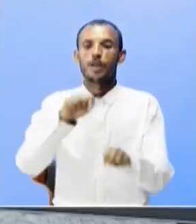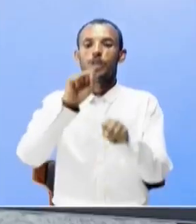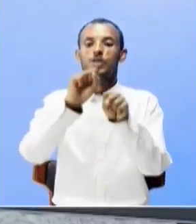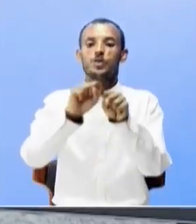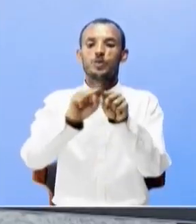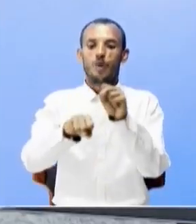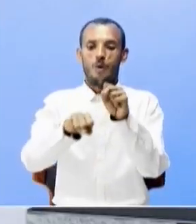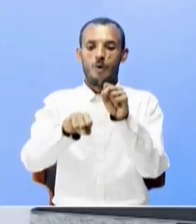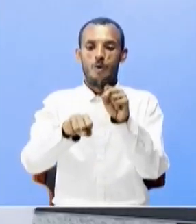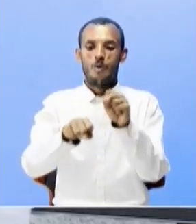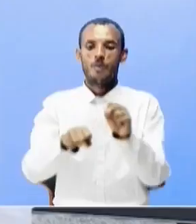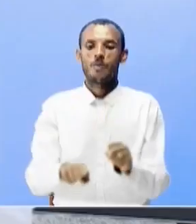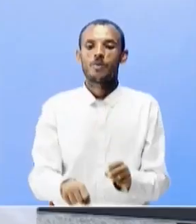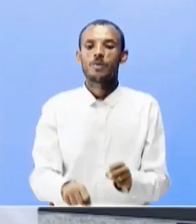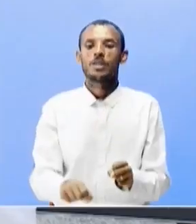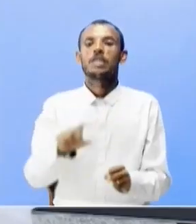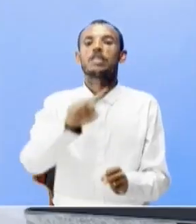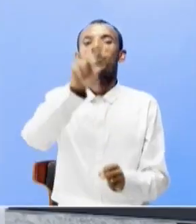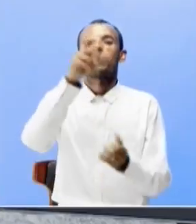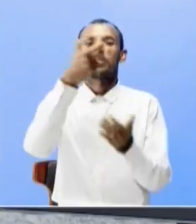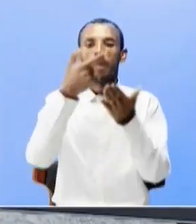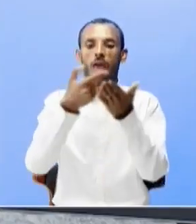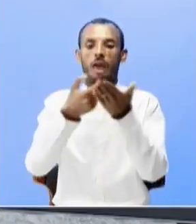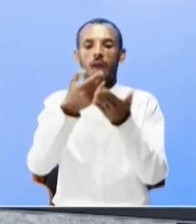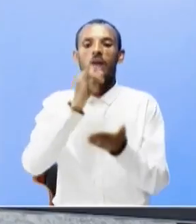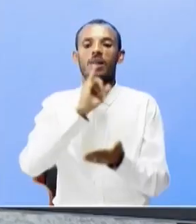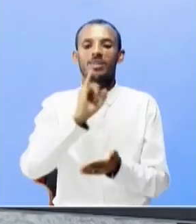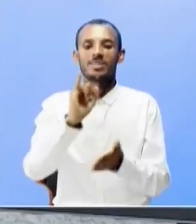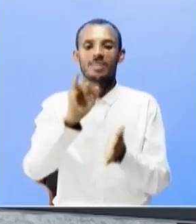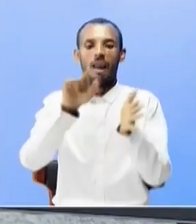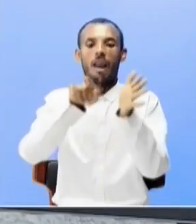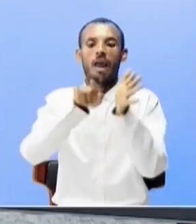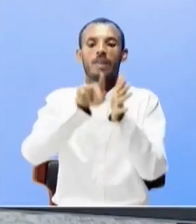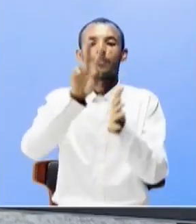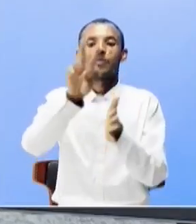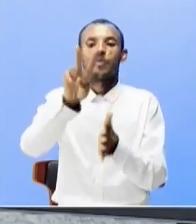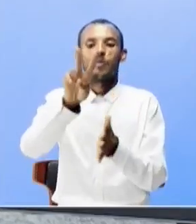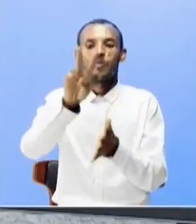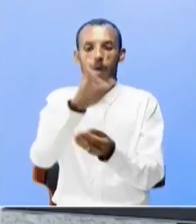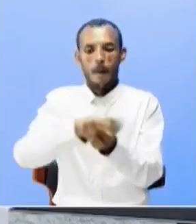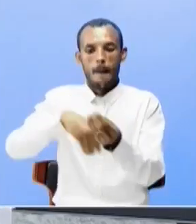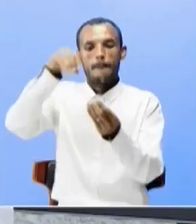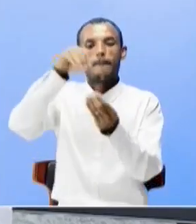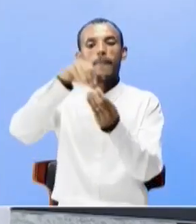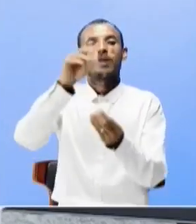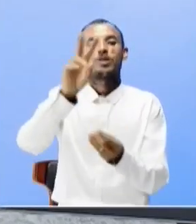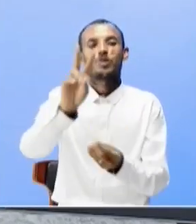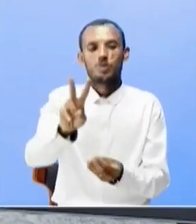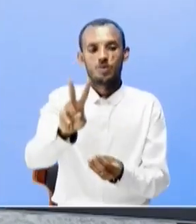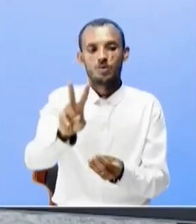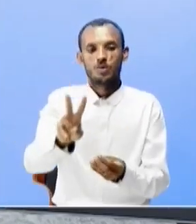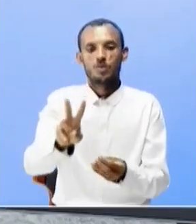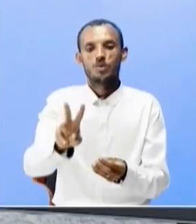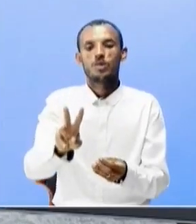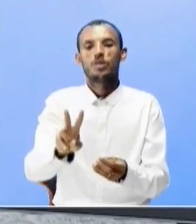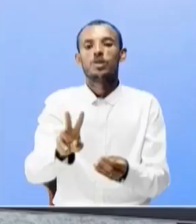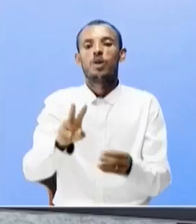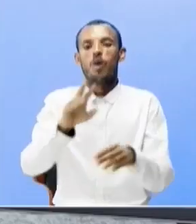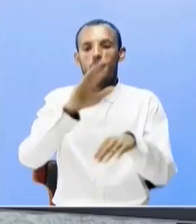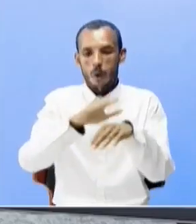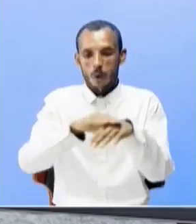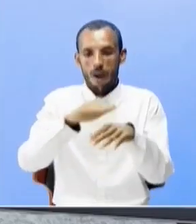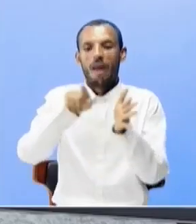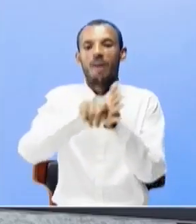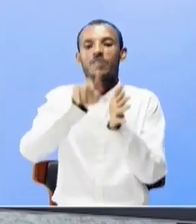So, the question here, -2 plus 2. So, on